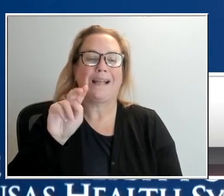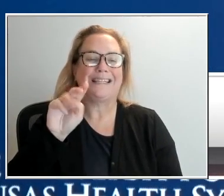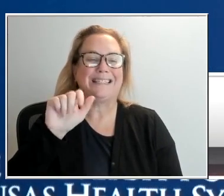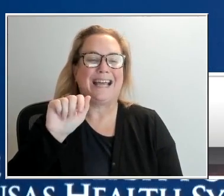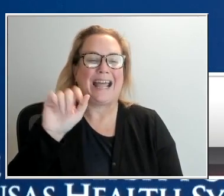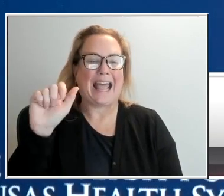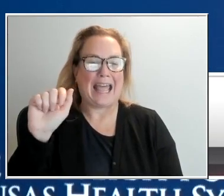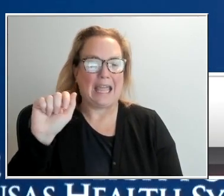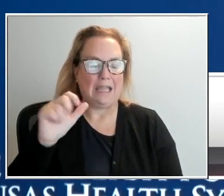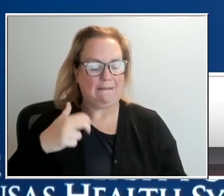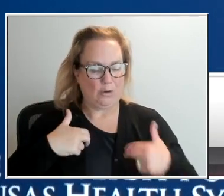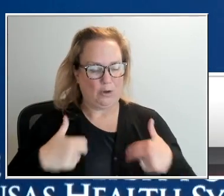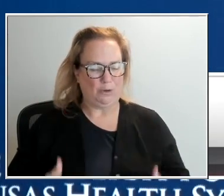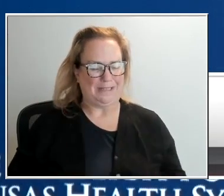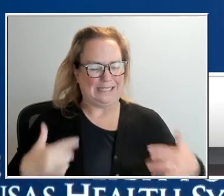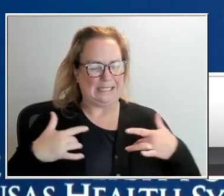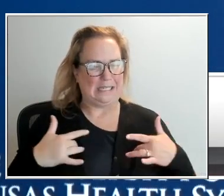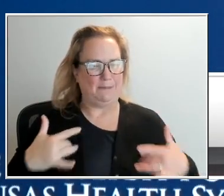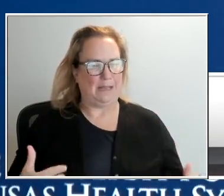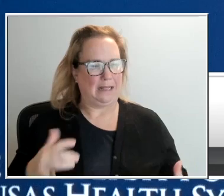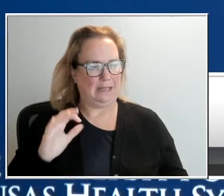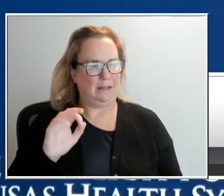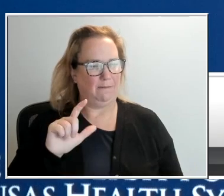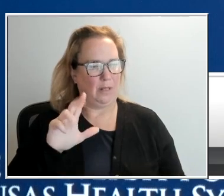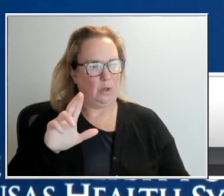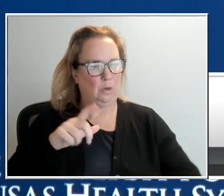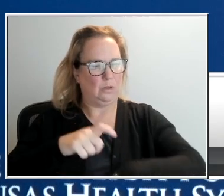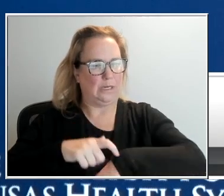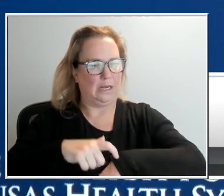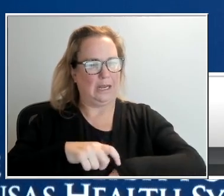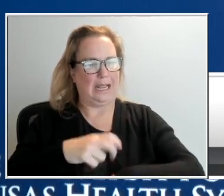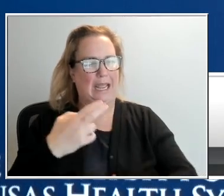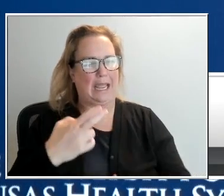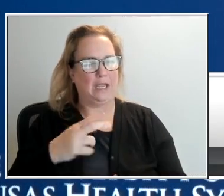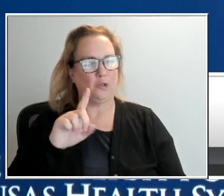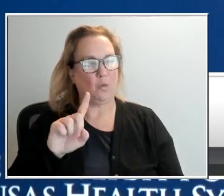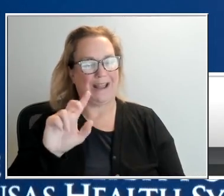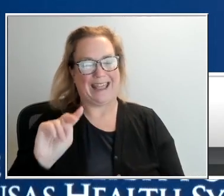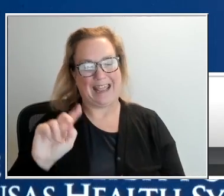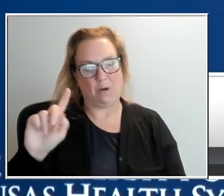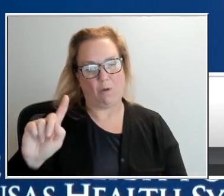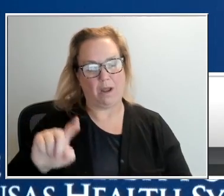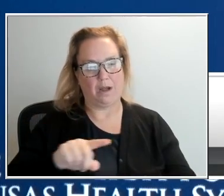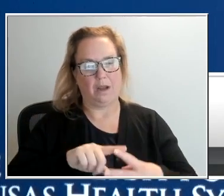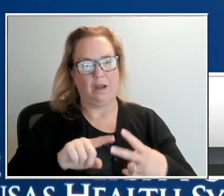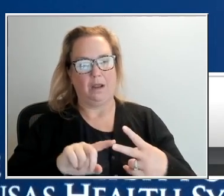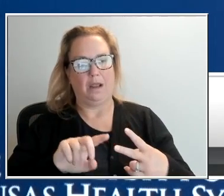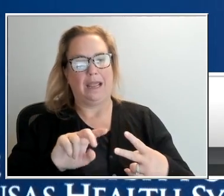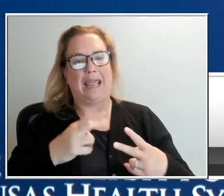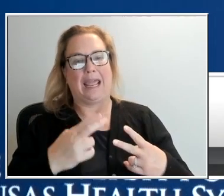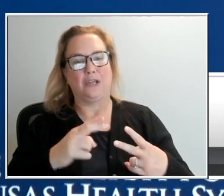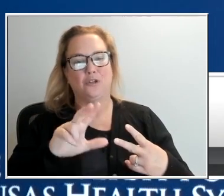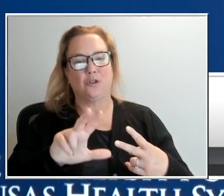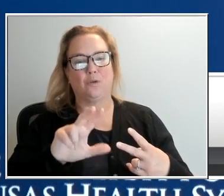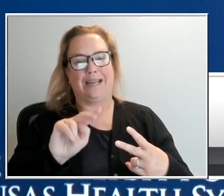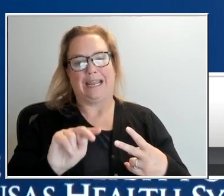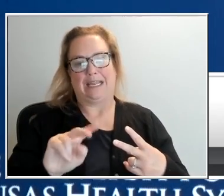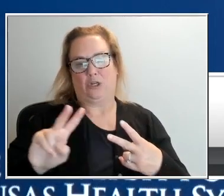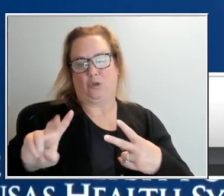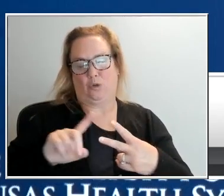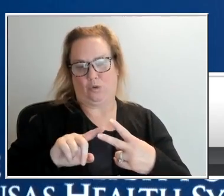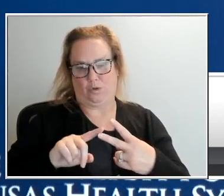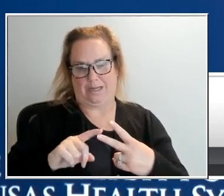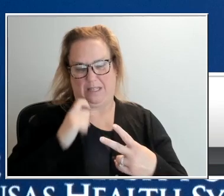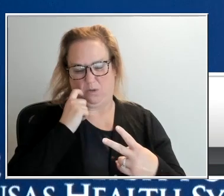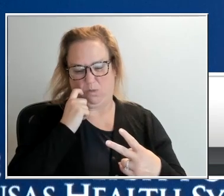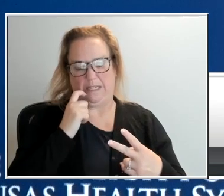humans, typically we see during the influenza seasons, it's H1N1 or H3N2 in the most recent influenza seasons. What they